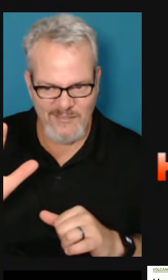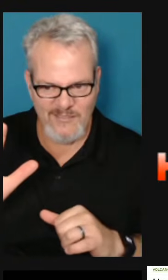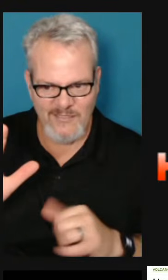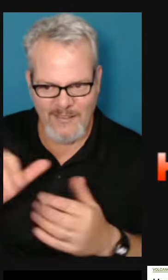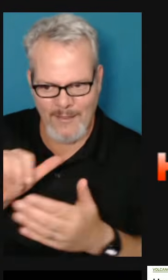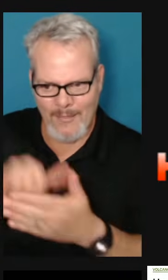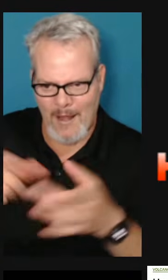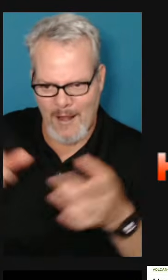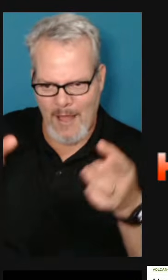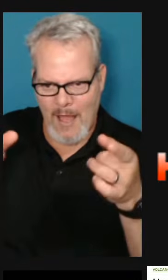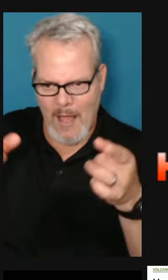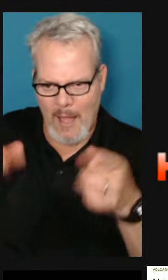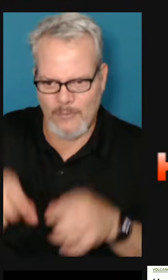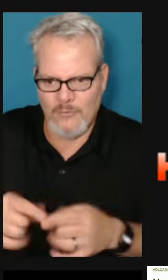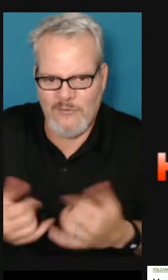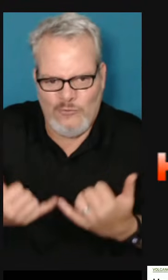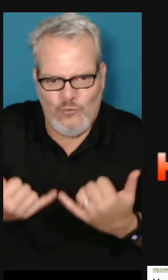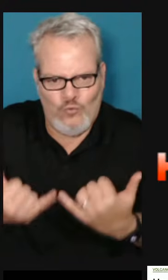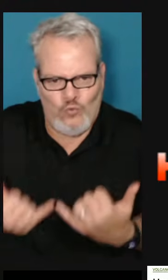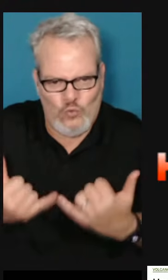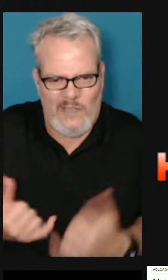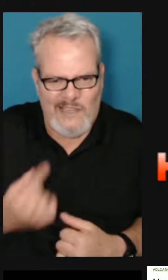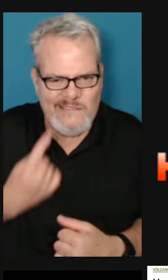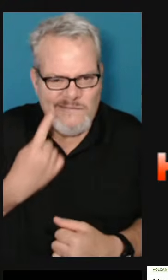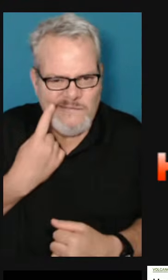southwest flank there.